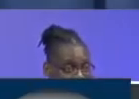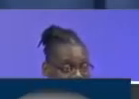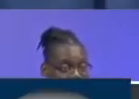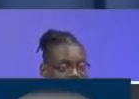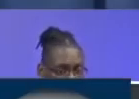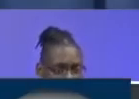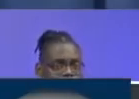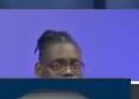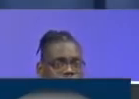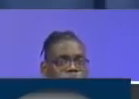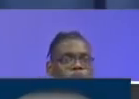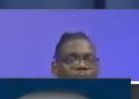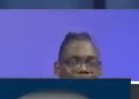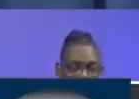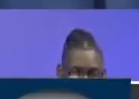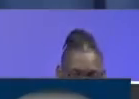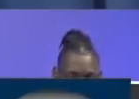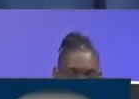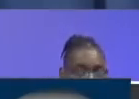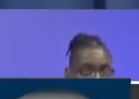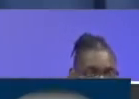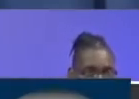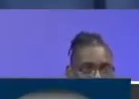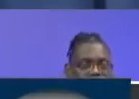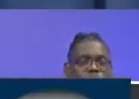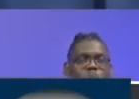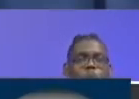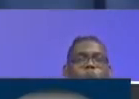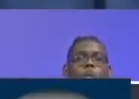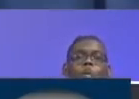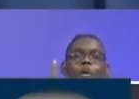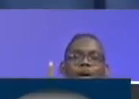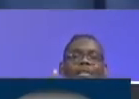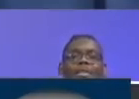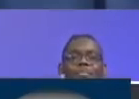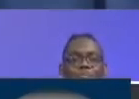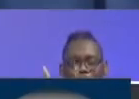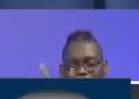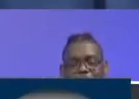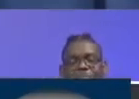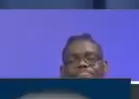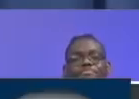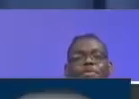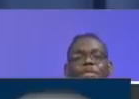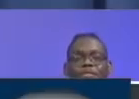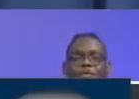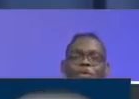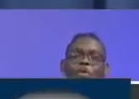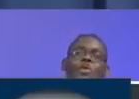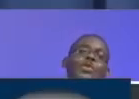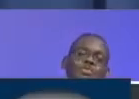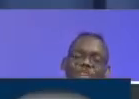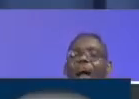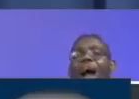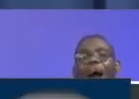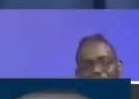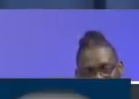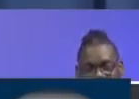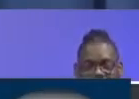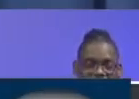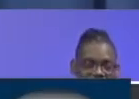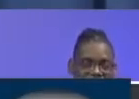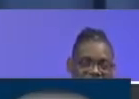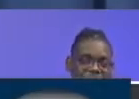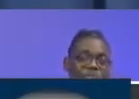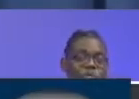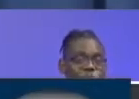got one positive case of Omicron. All 16 of those were fully vaccinated, and the